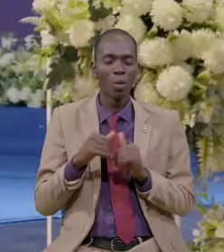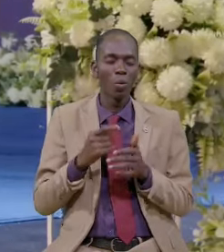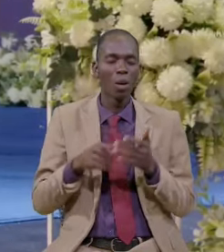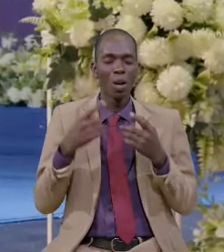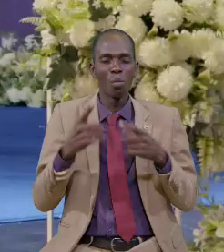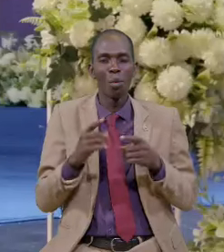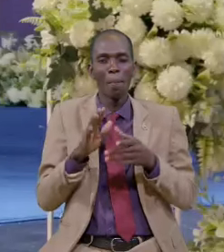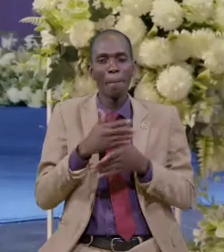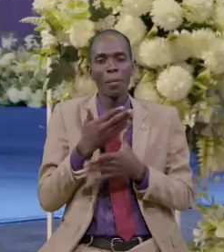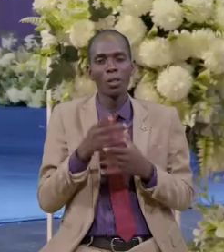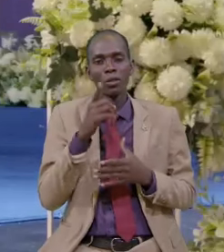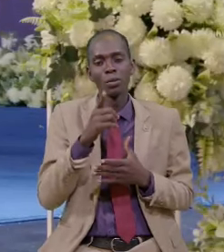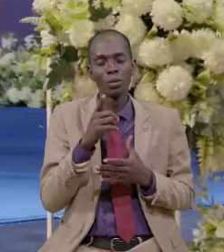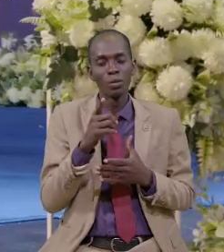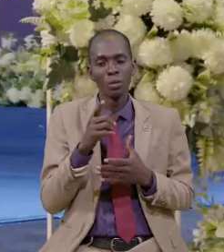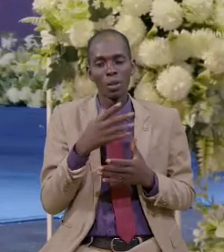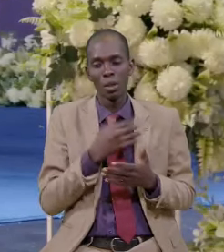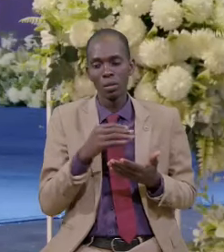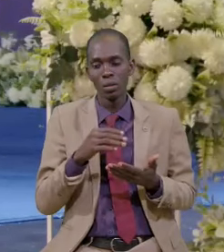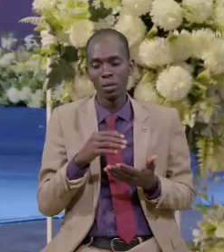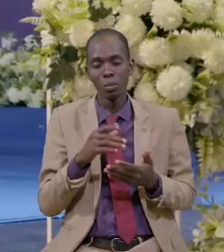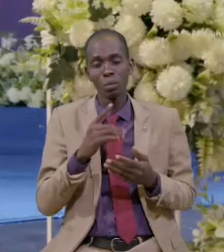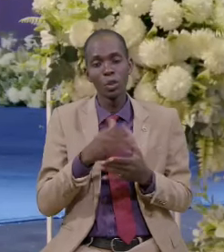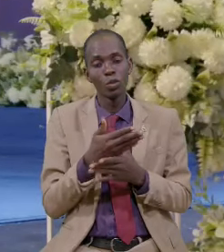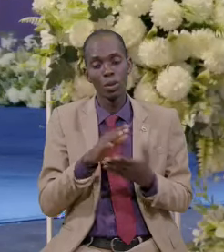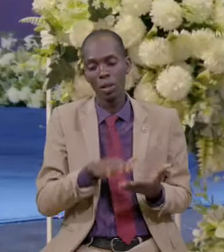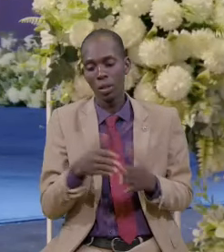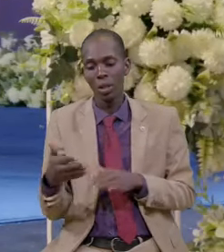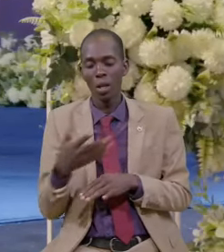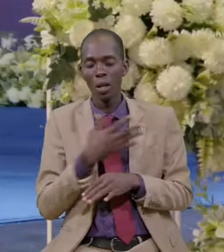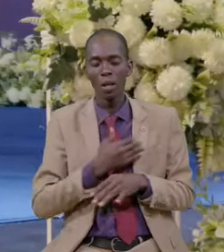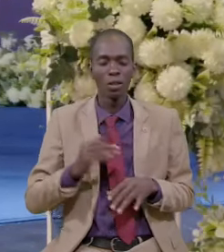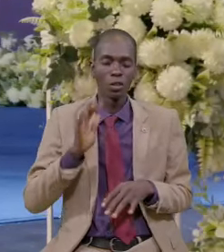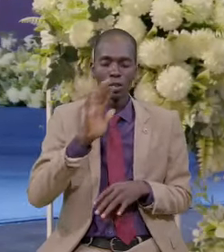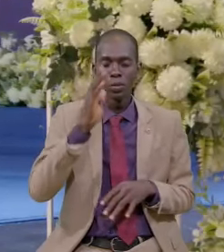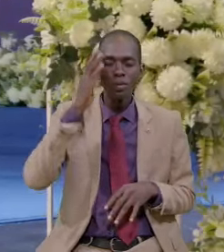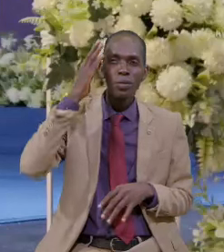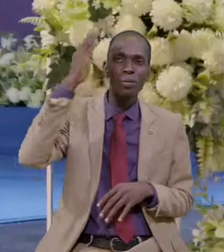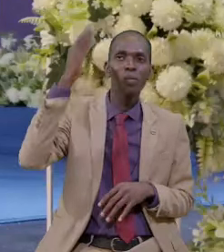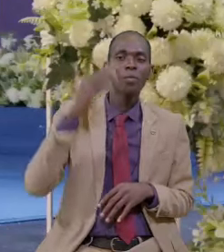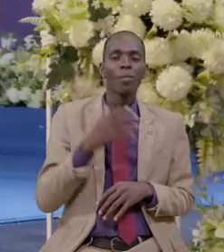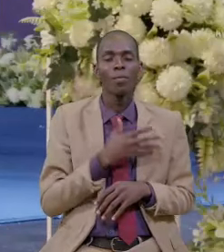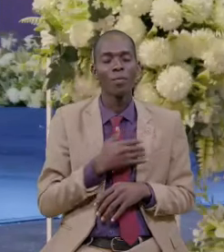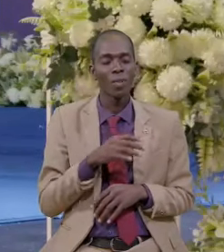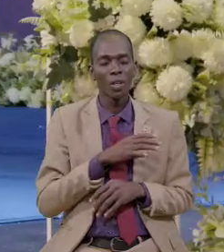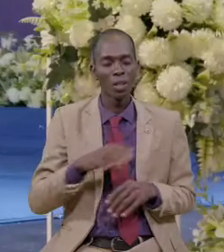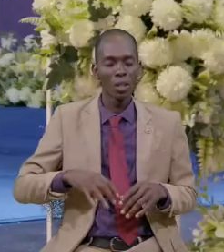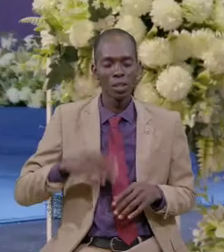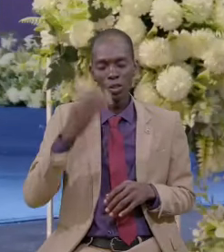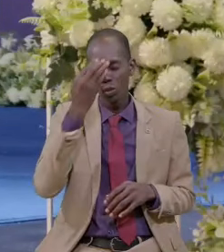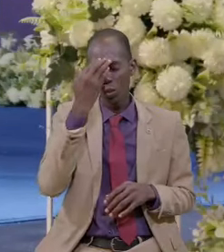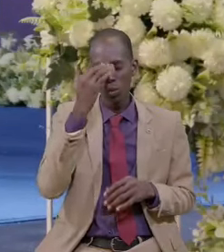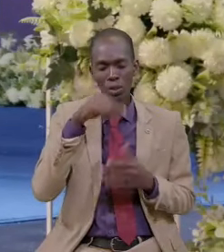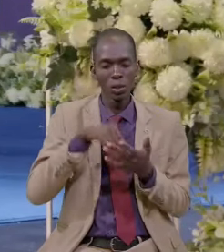between death and destiny, can Christ say this about you? Do you